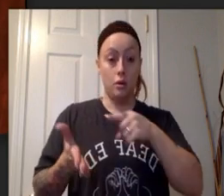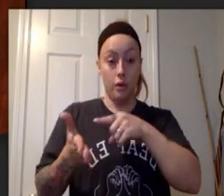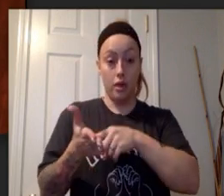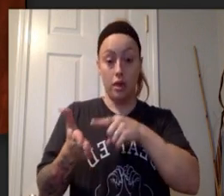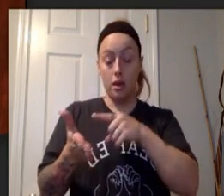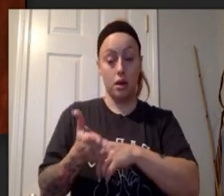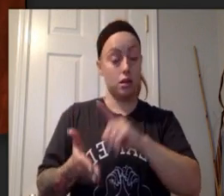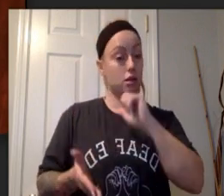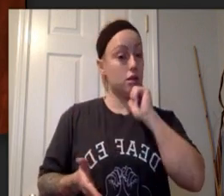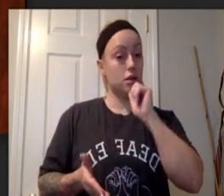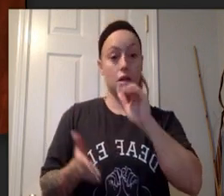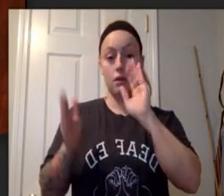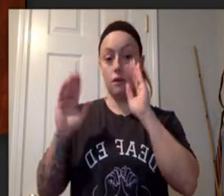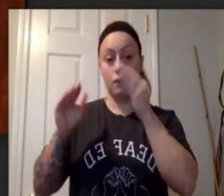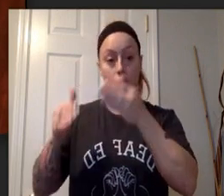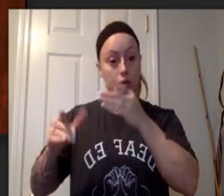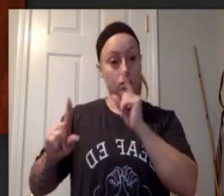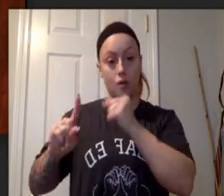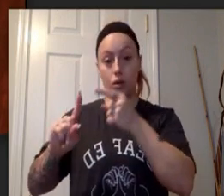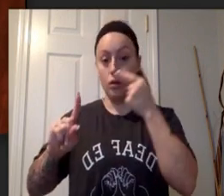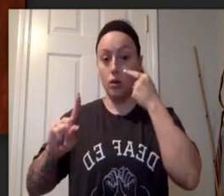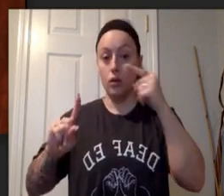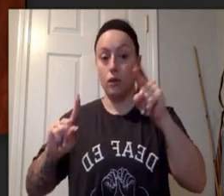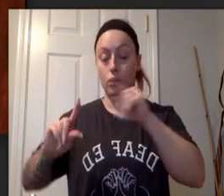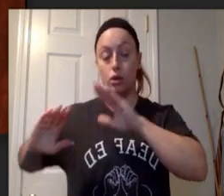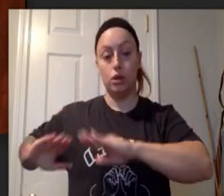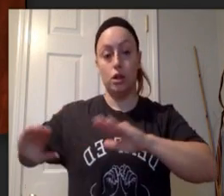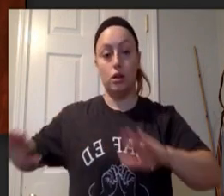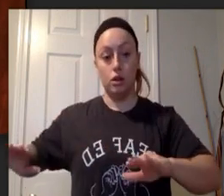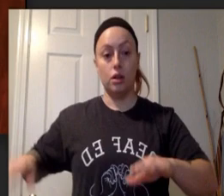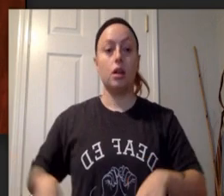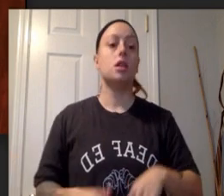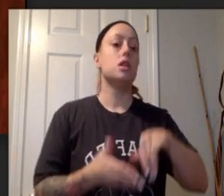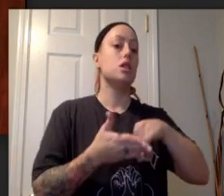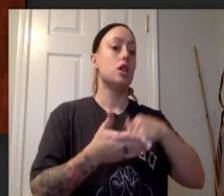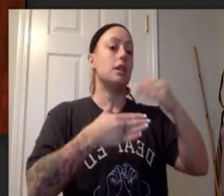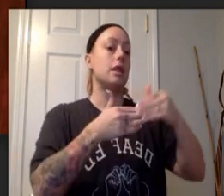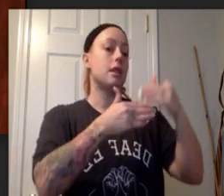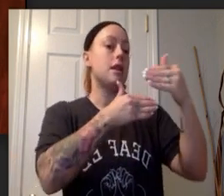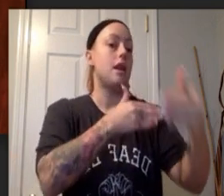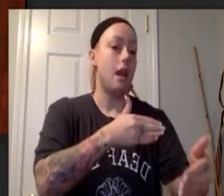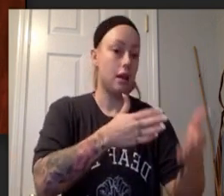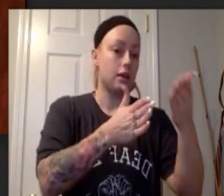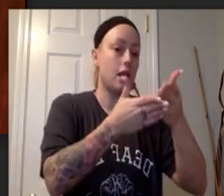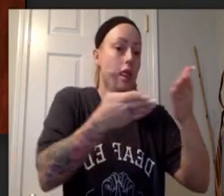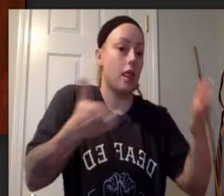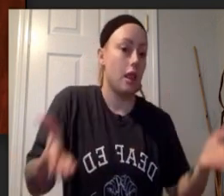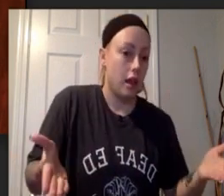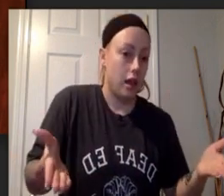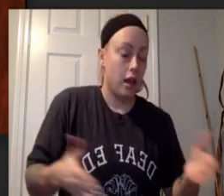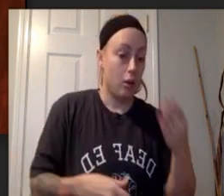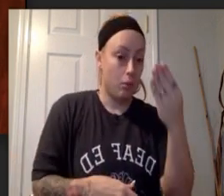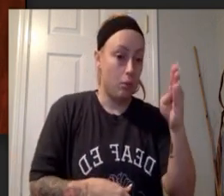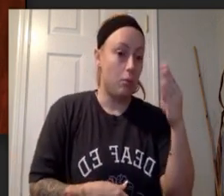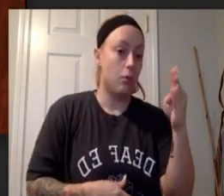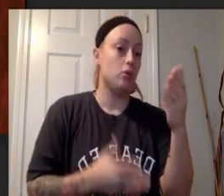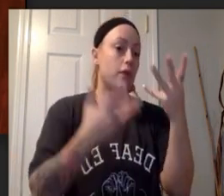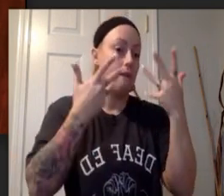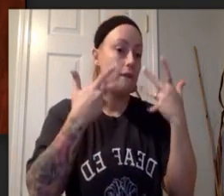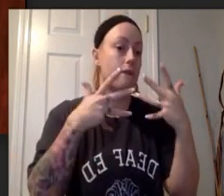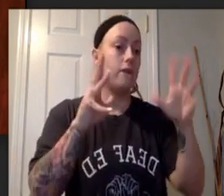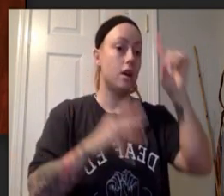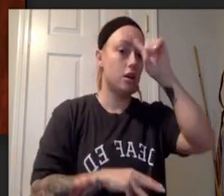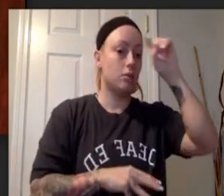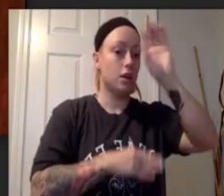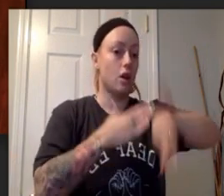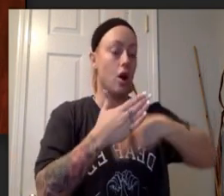target children. This is just the next thing, right? I've been saying blues are played out. We're going to see something new, because this has been all over every American